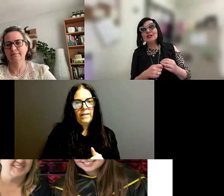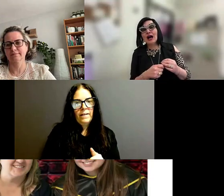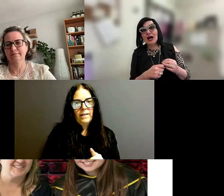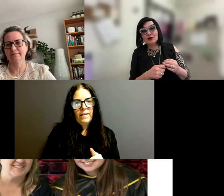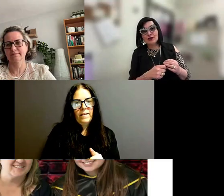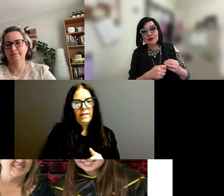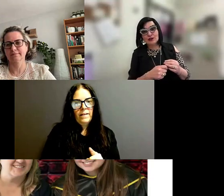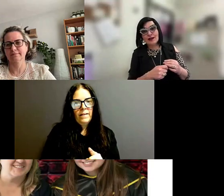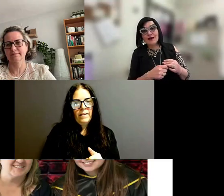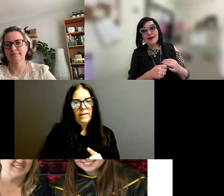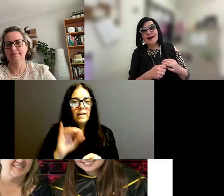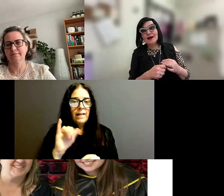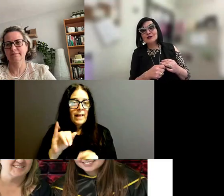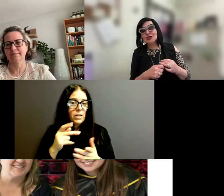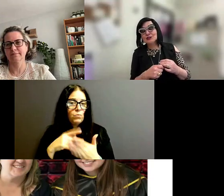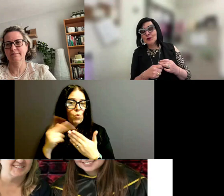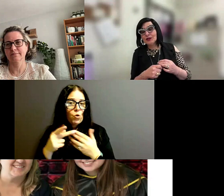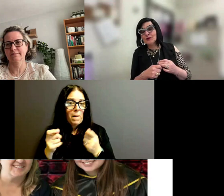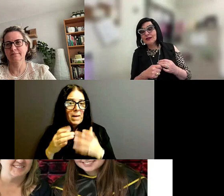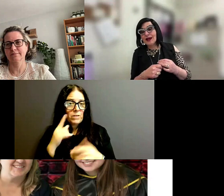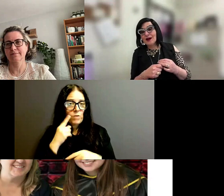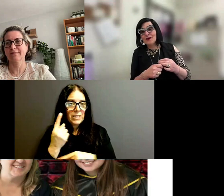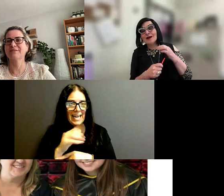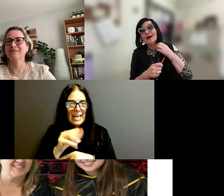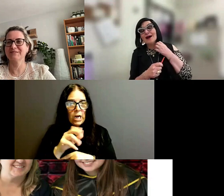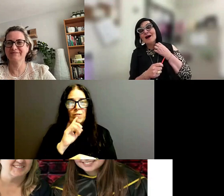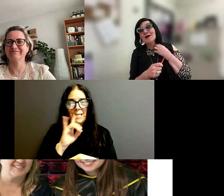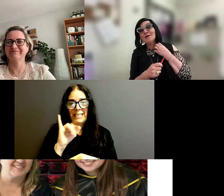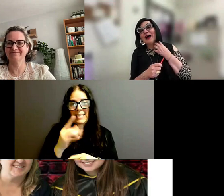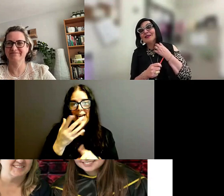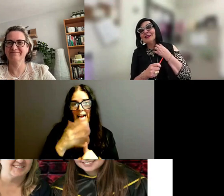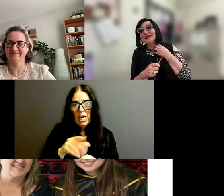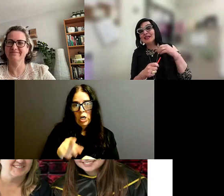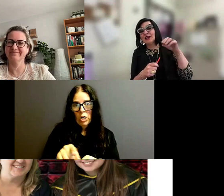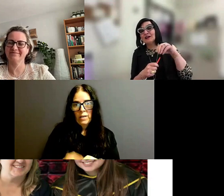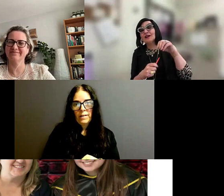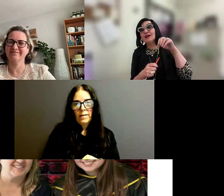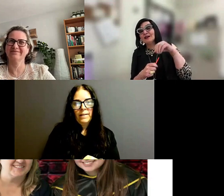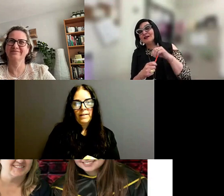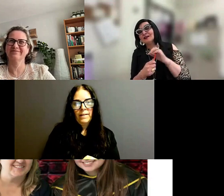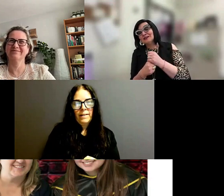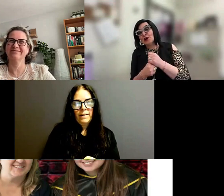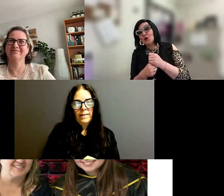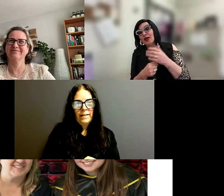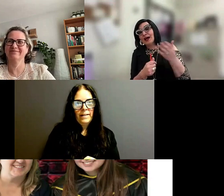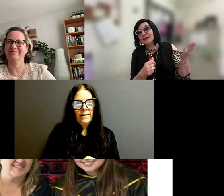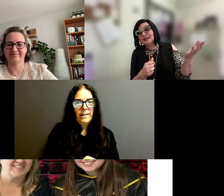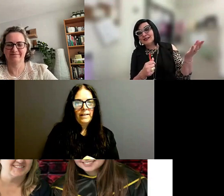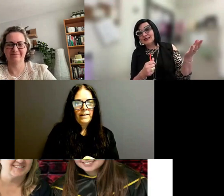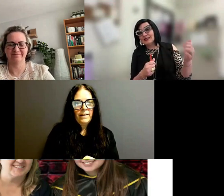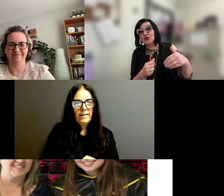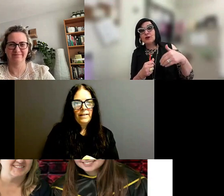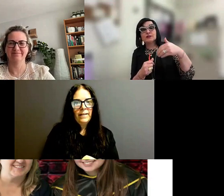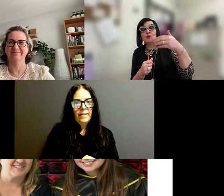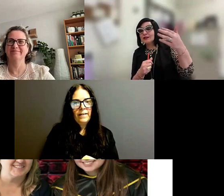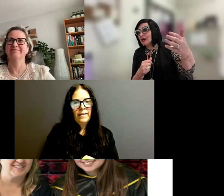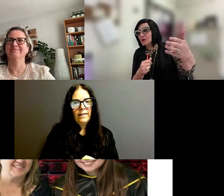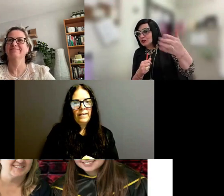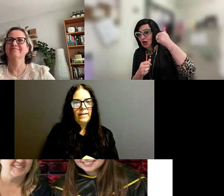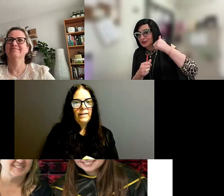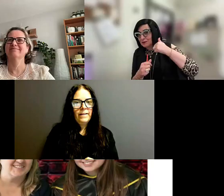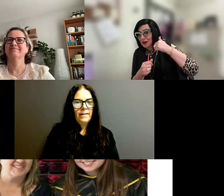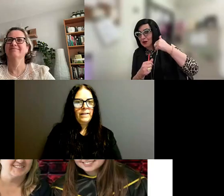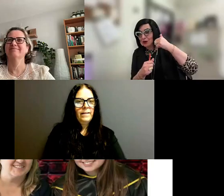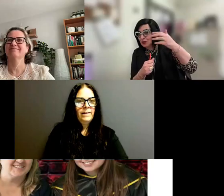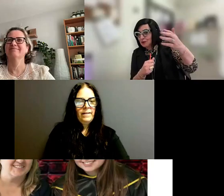who actually hired her. So she's working right now at the daycare. So that is a success story. So one